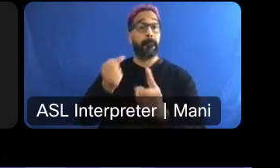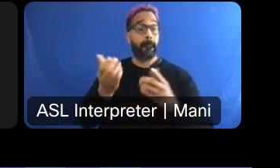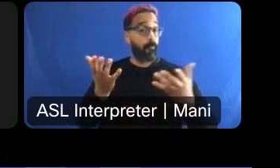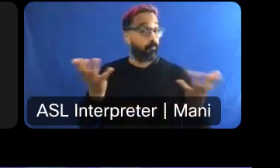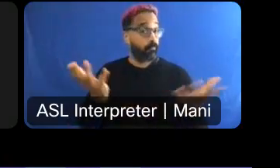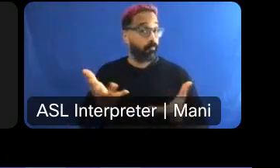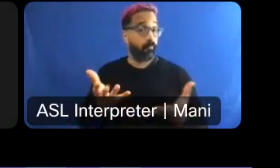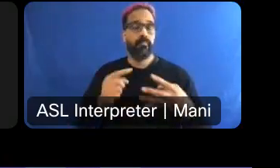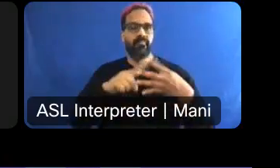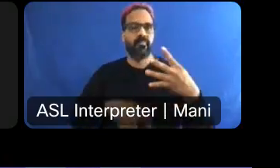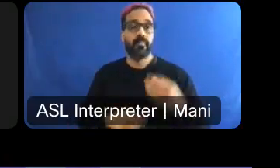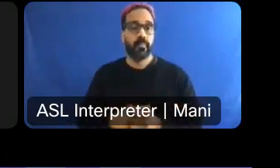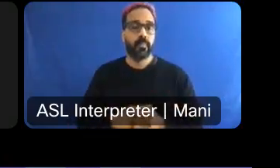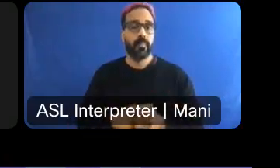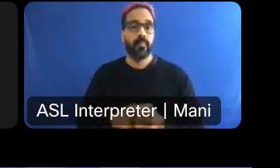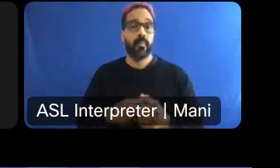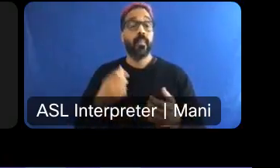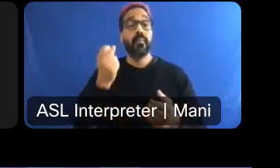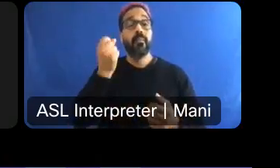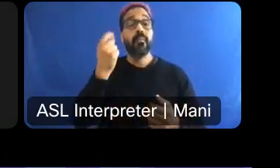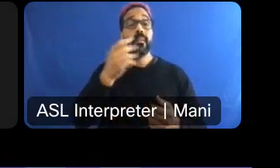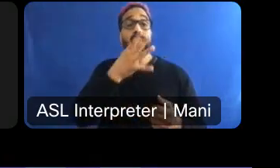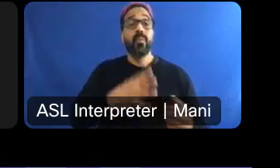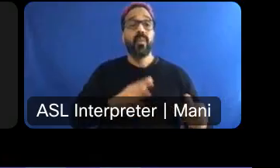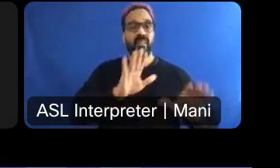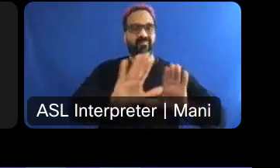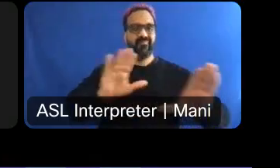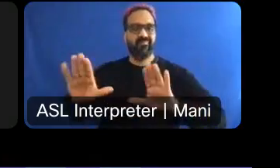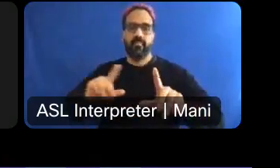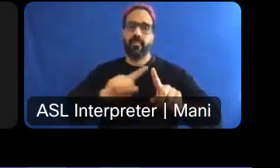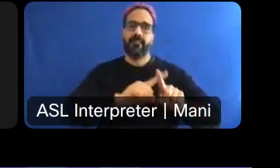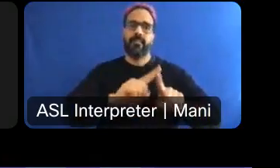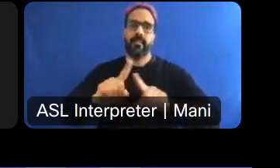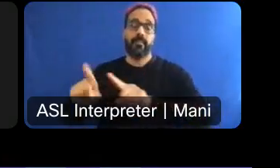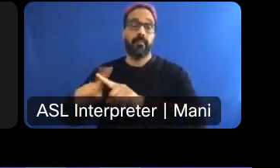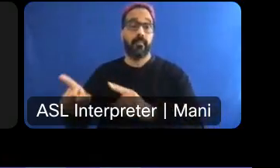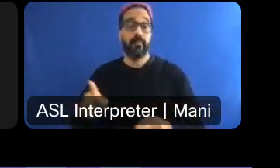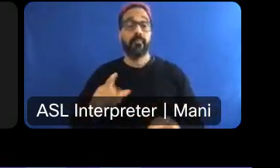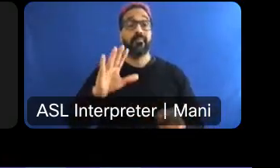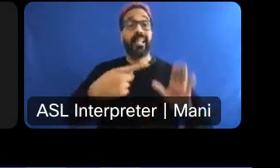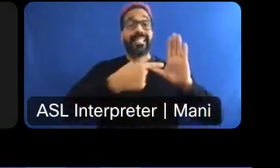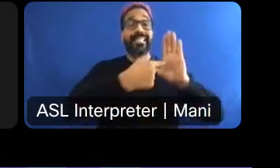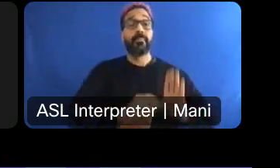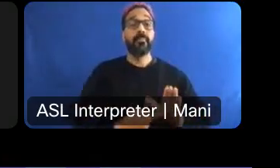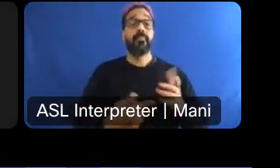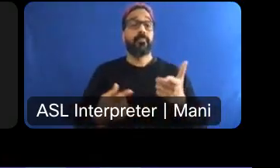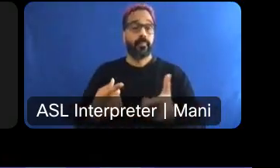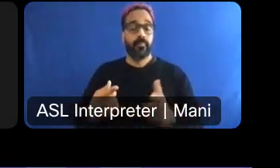Women often differ in incidence and with symptoms based on research from the Concussion Alliance